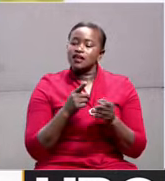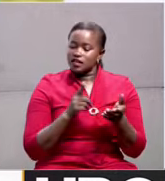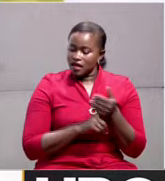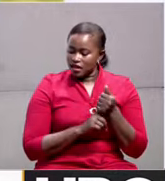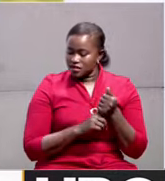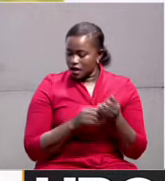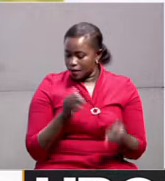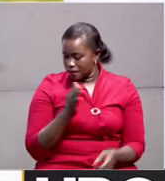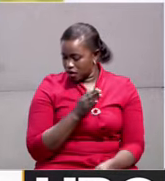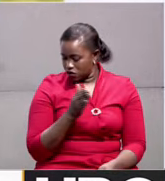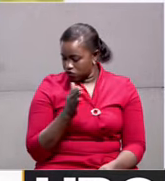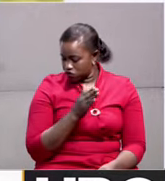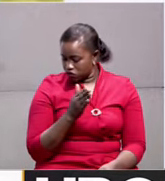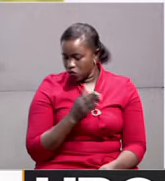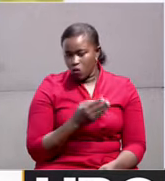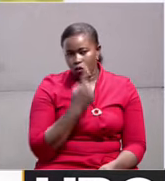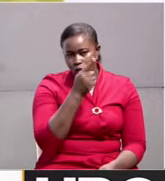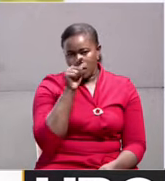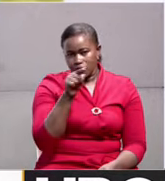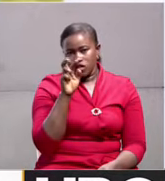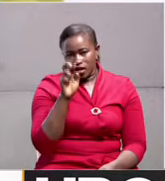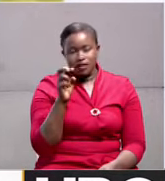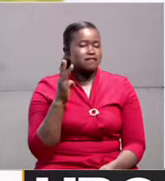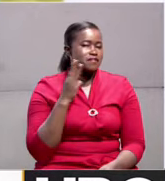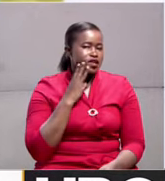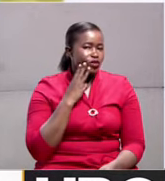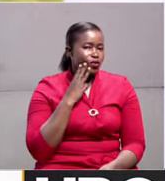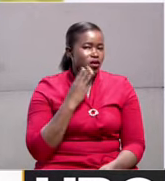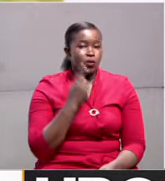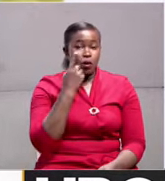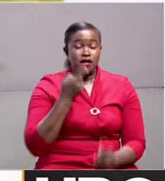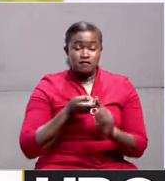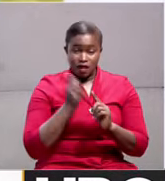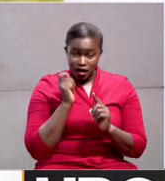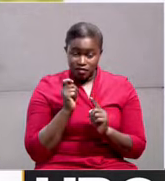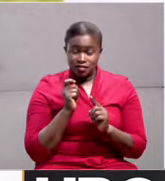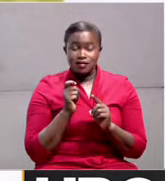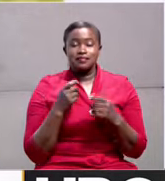about 1.8 million shillings a month.